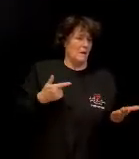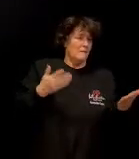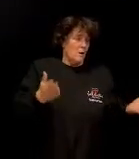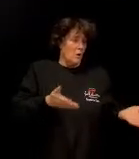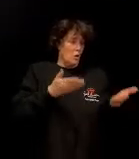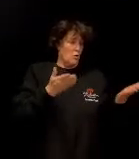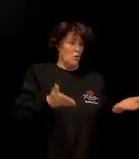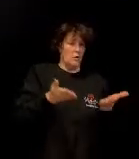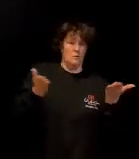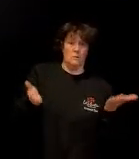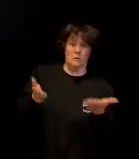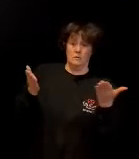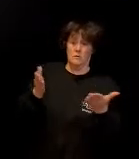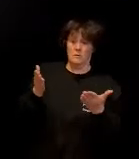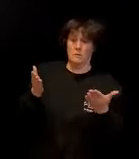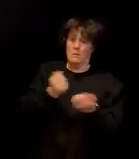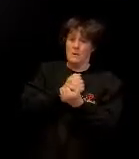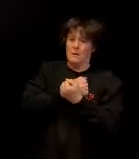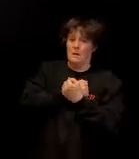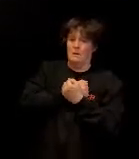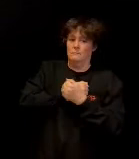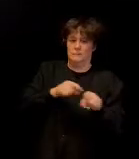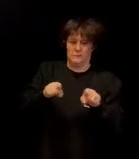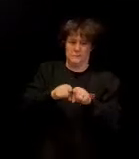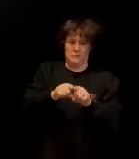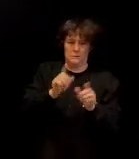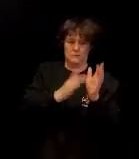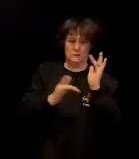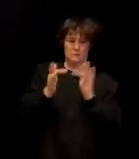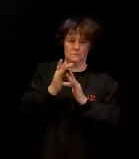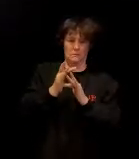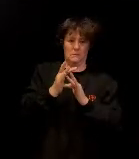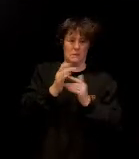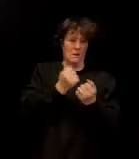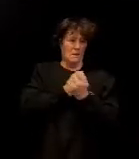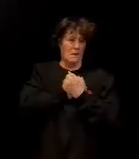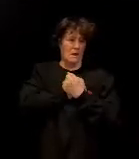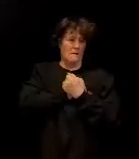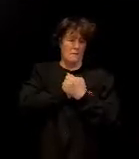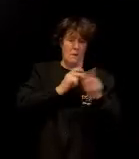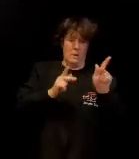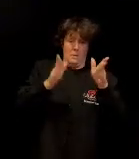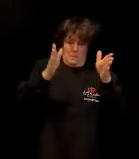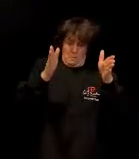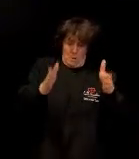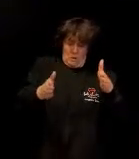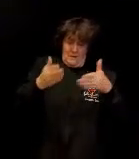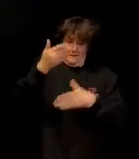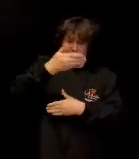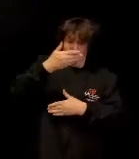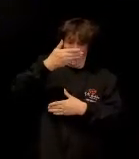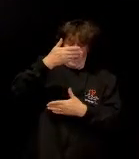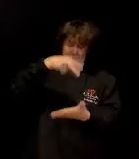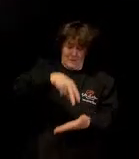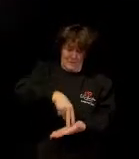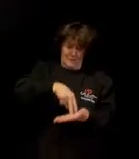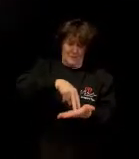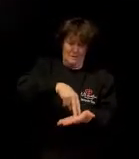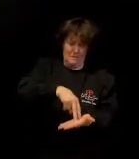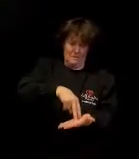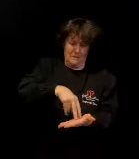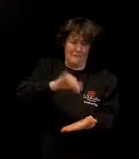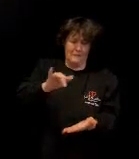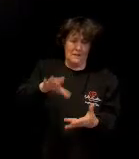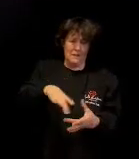encourage them and love them like Jesus would. I mean, loving the person in front of me. All those things together, relationship, community, and love, that's